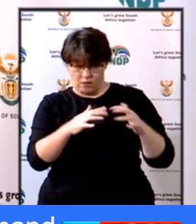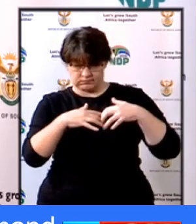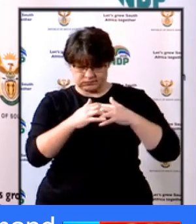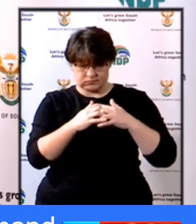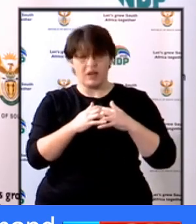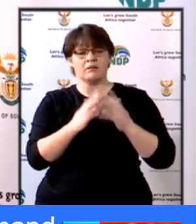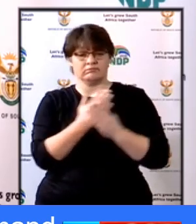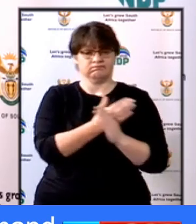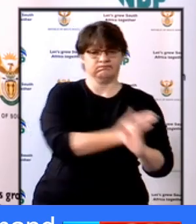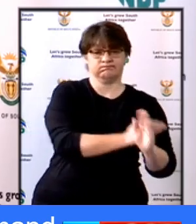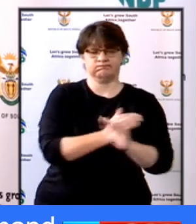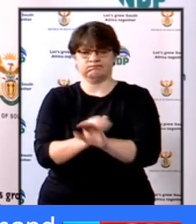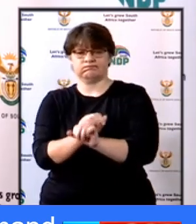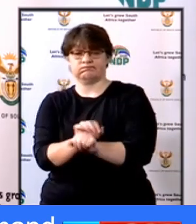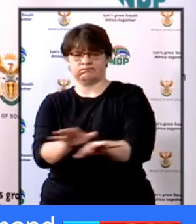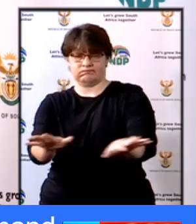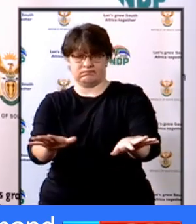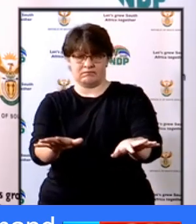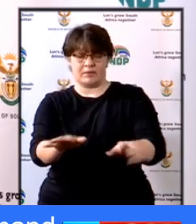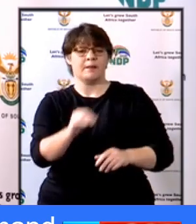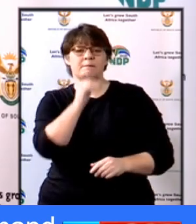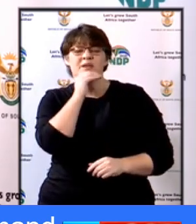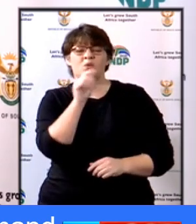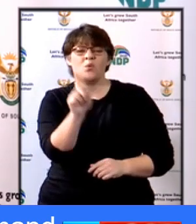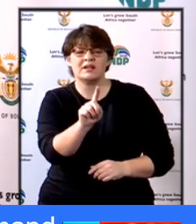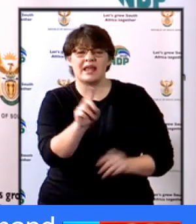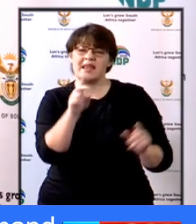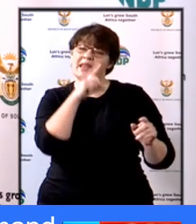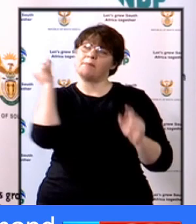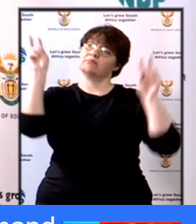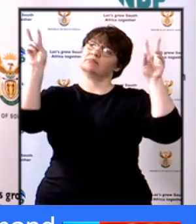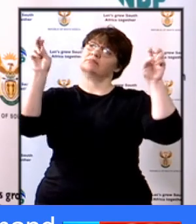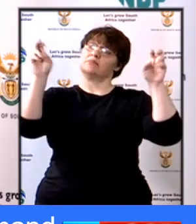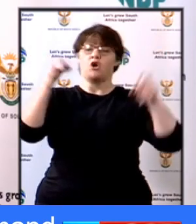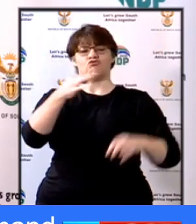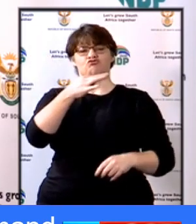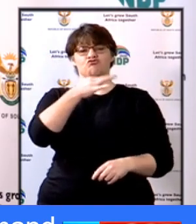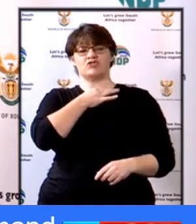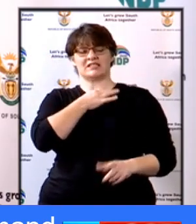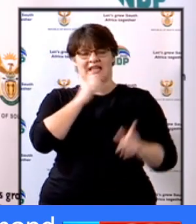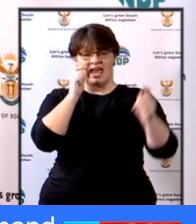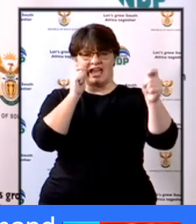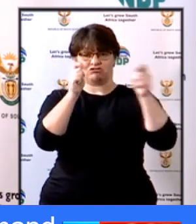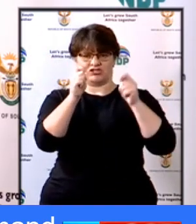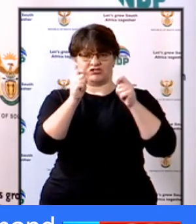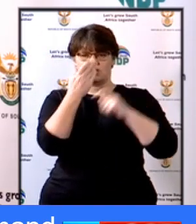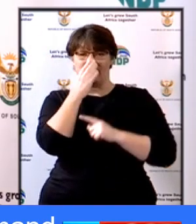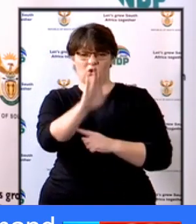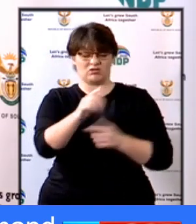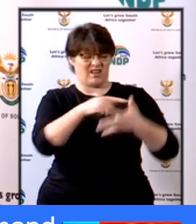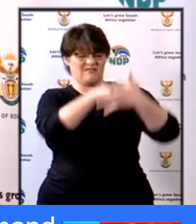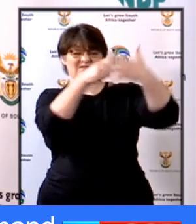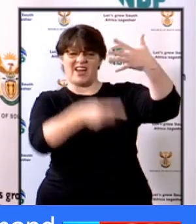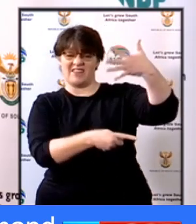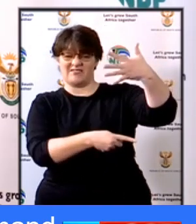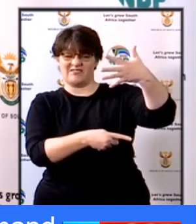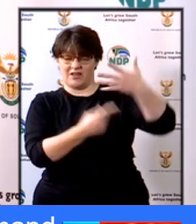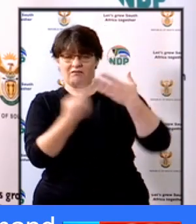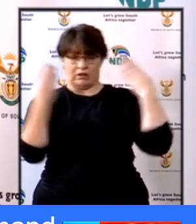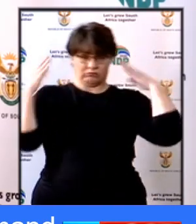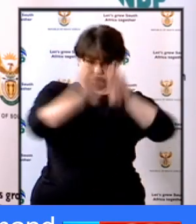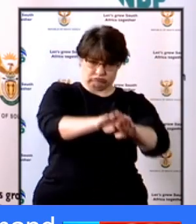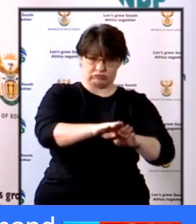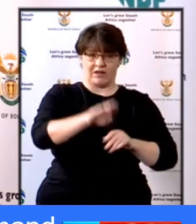spread. And it became known as the risk-adjusted approach that had five levels. We moved from level five to